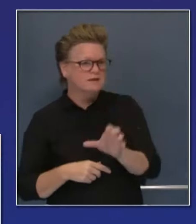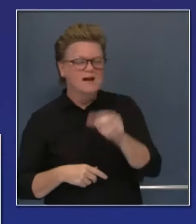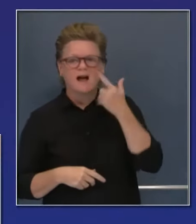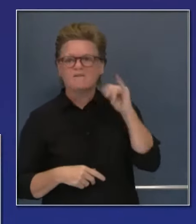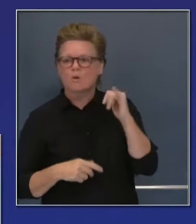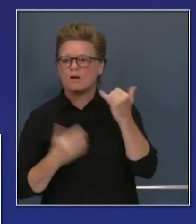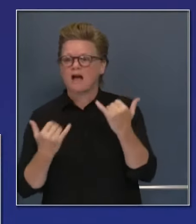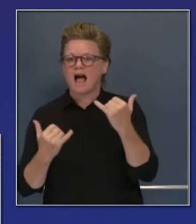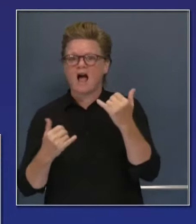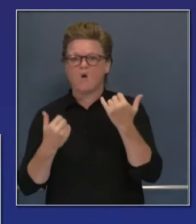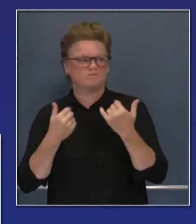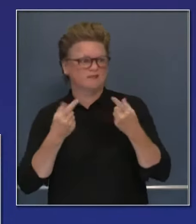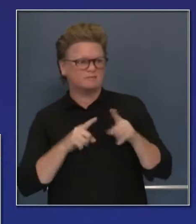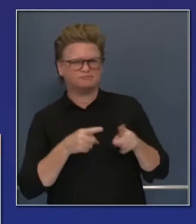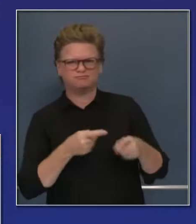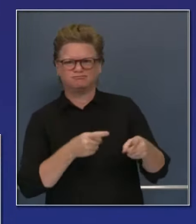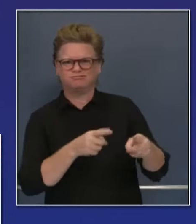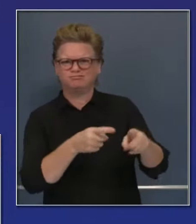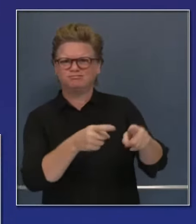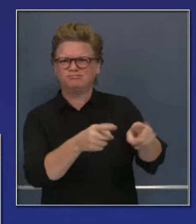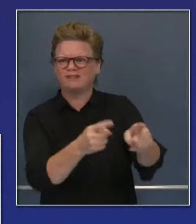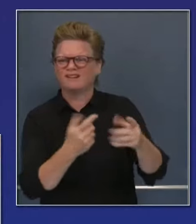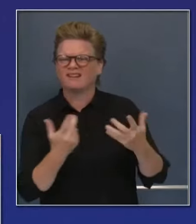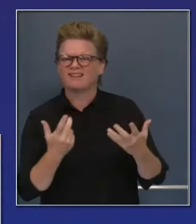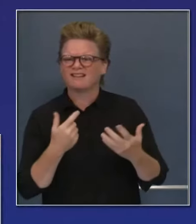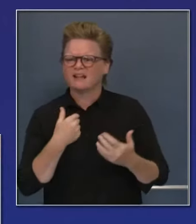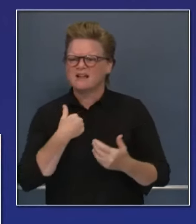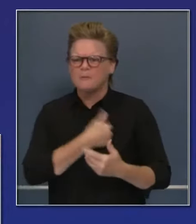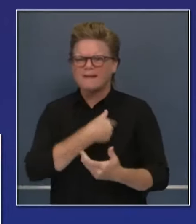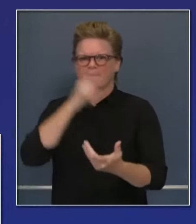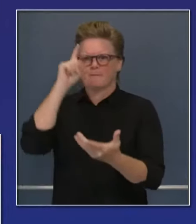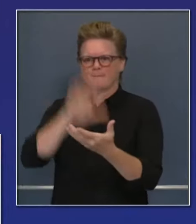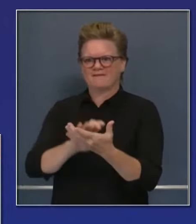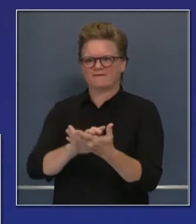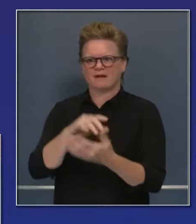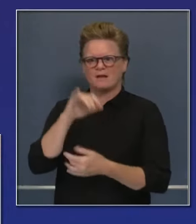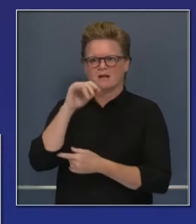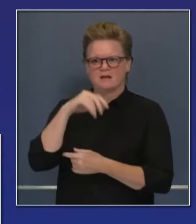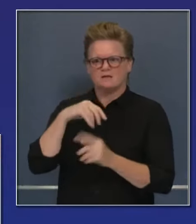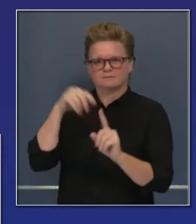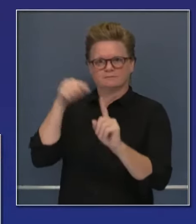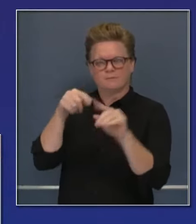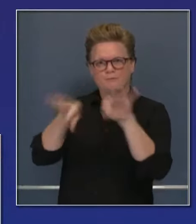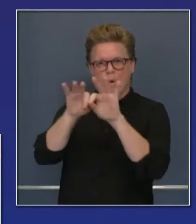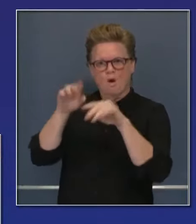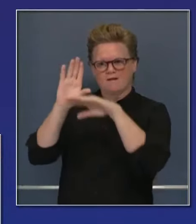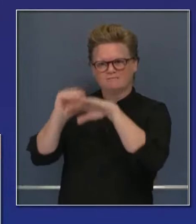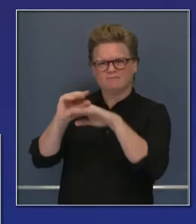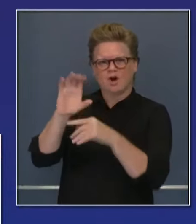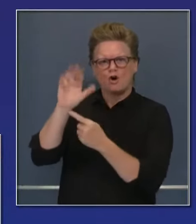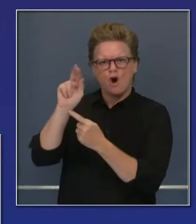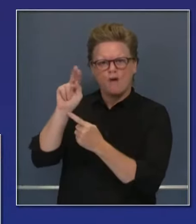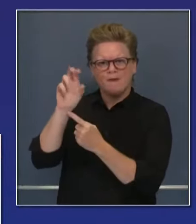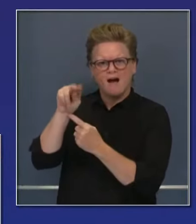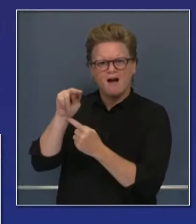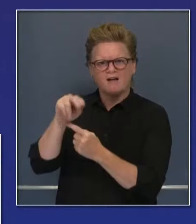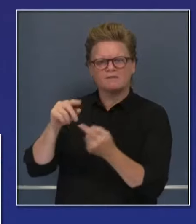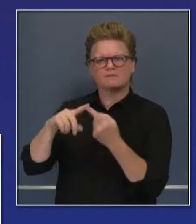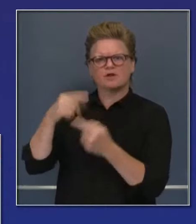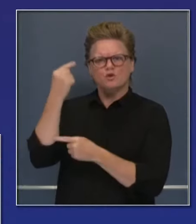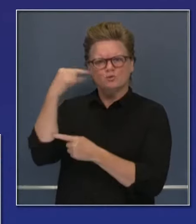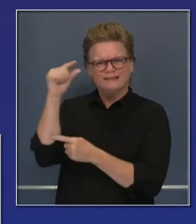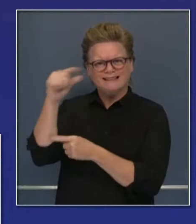California. California leads in low-carbon green growth. We will accelerate those efforts, but we will be mindful in that transition of making